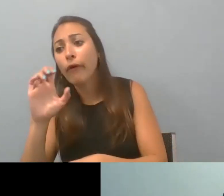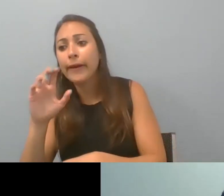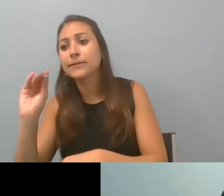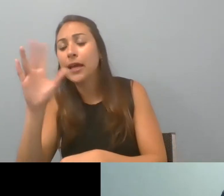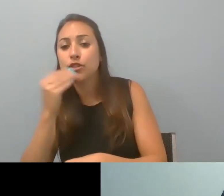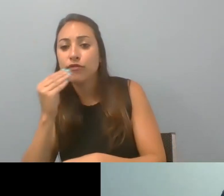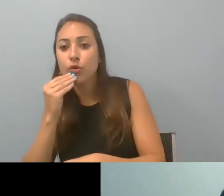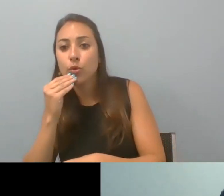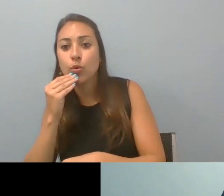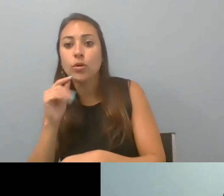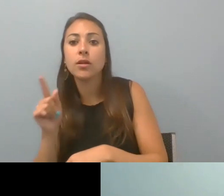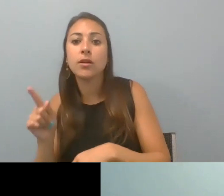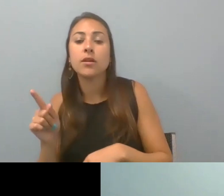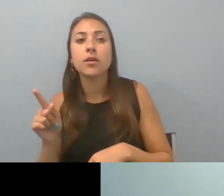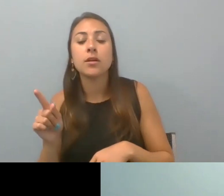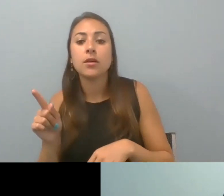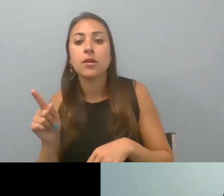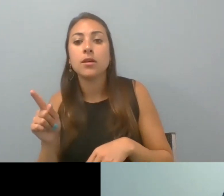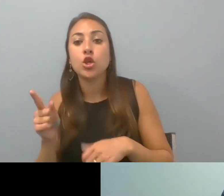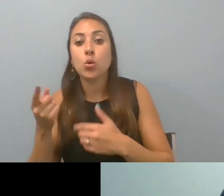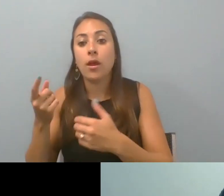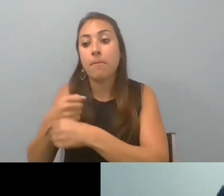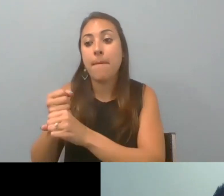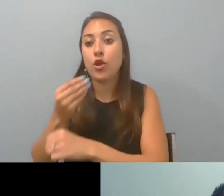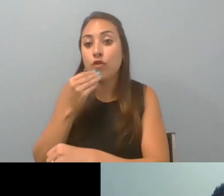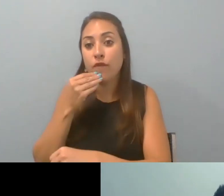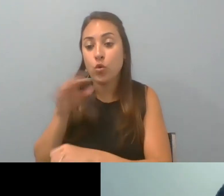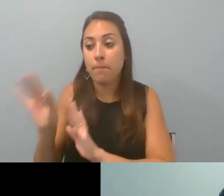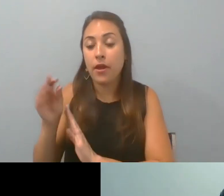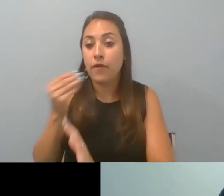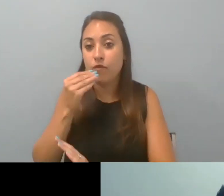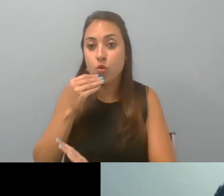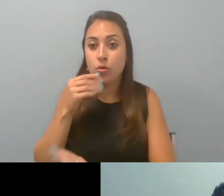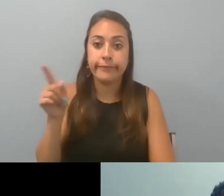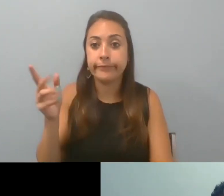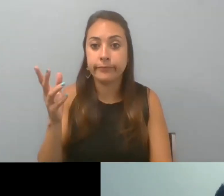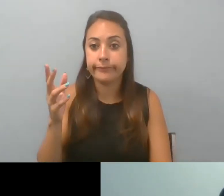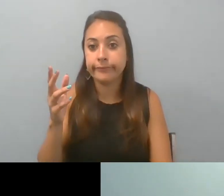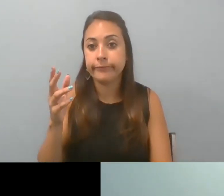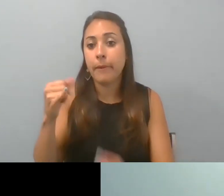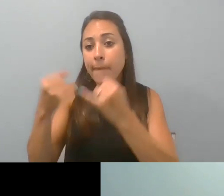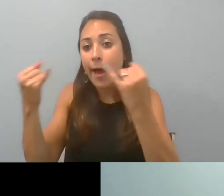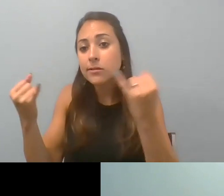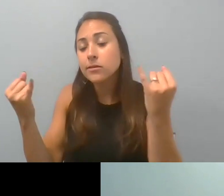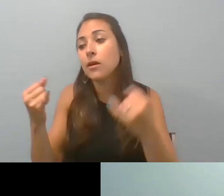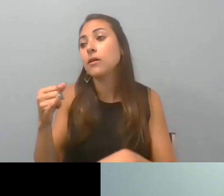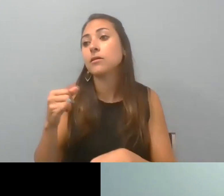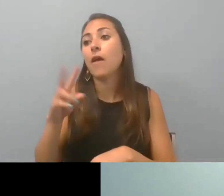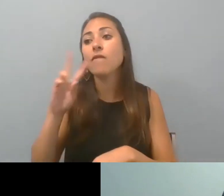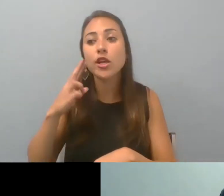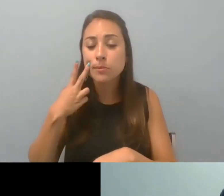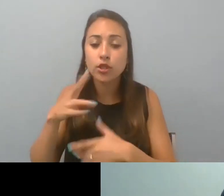patroning the walk station, you can go and make your selection of, noodles, rice, any of the stir-fried dishes,